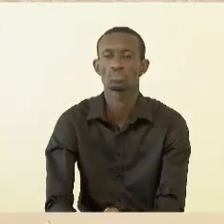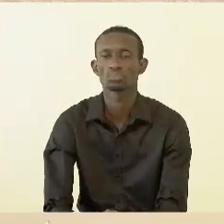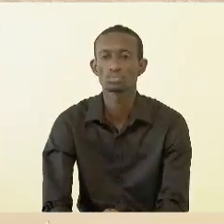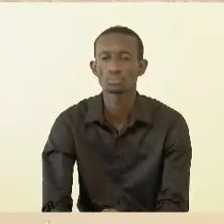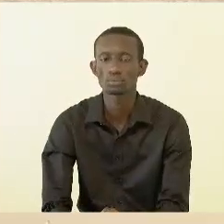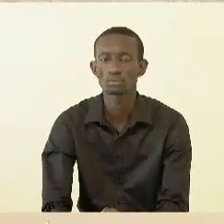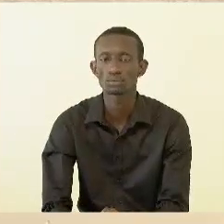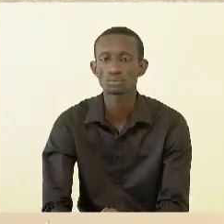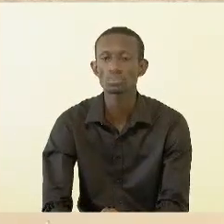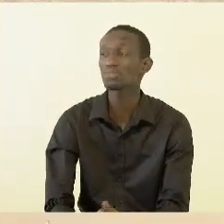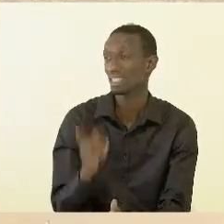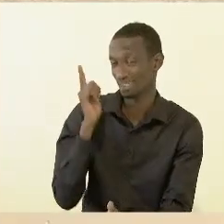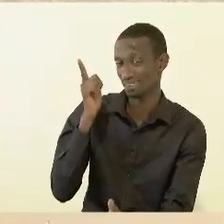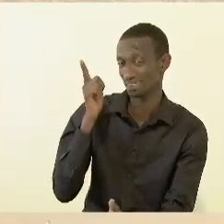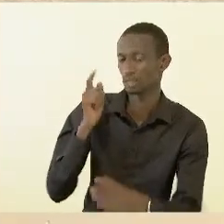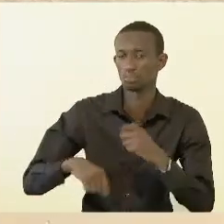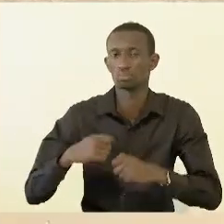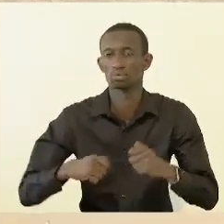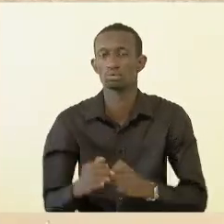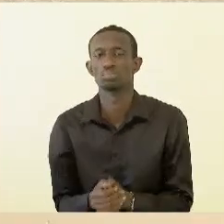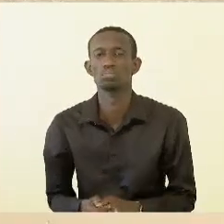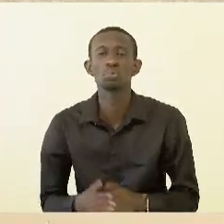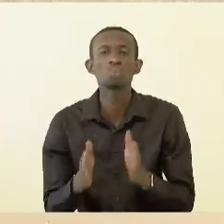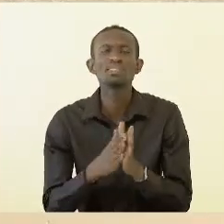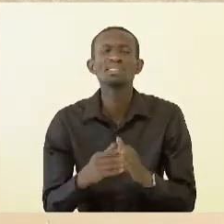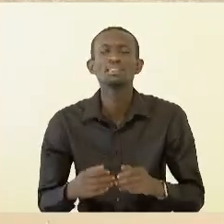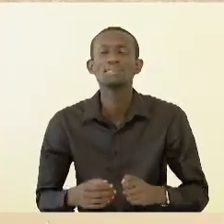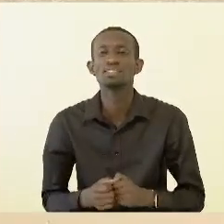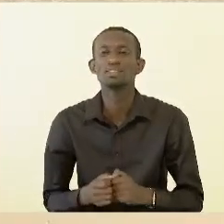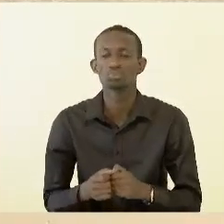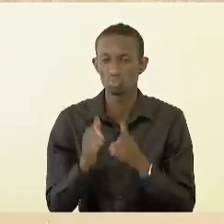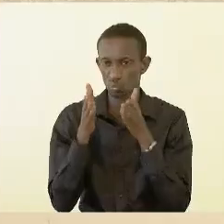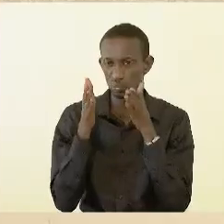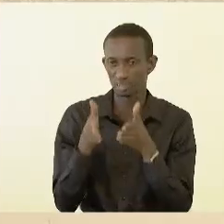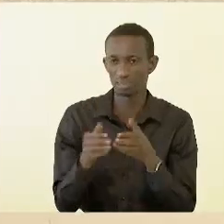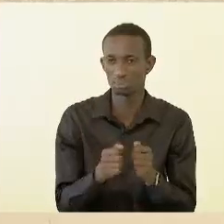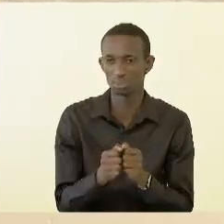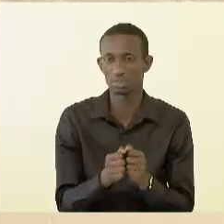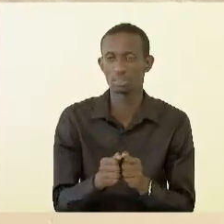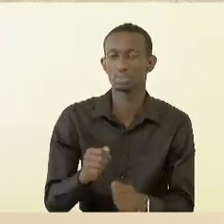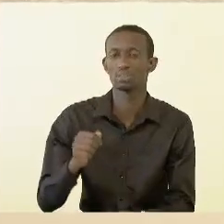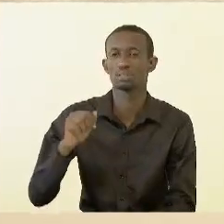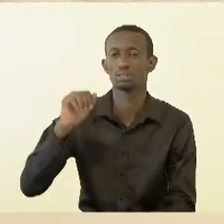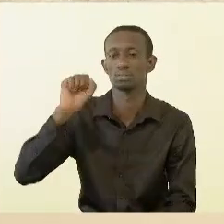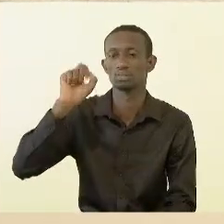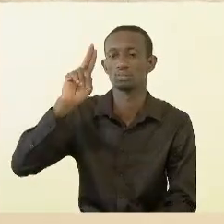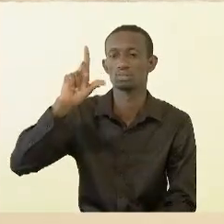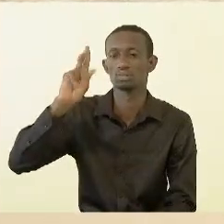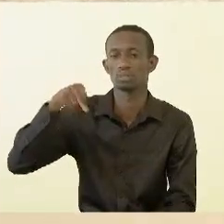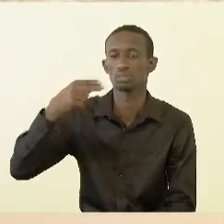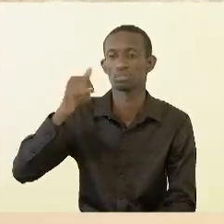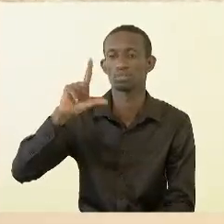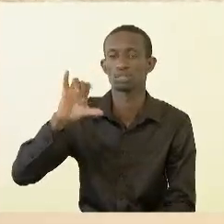then this reacts with concentrated sulfuric acid. So I will react this